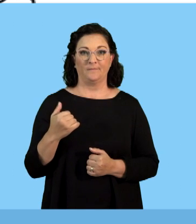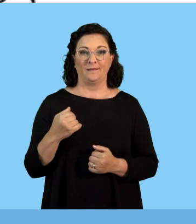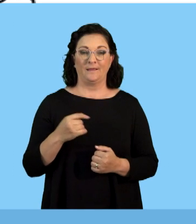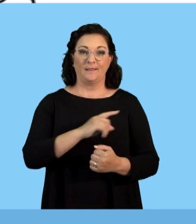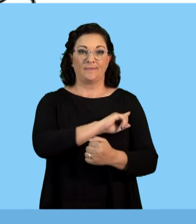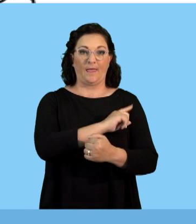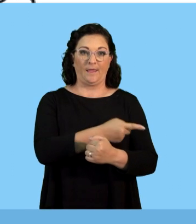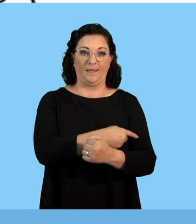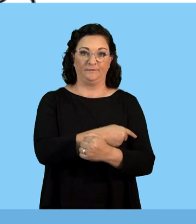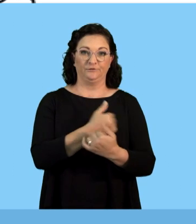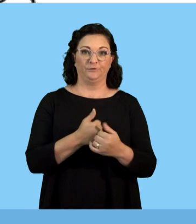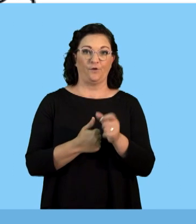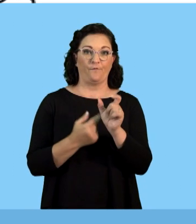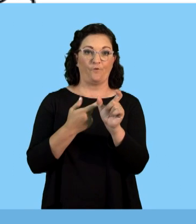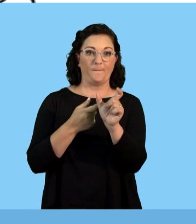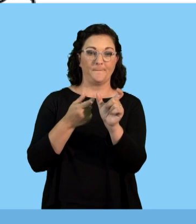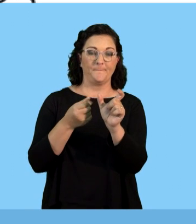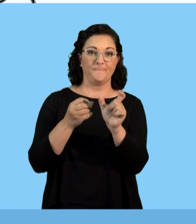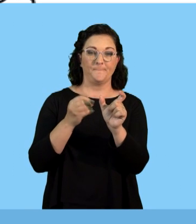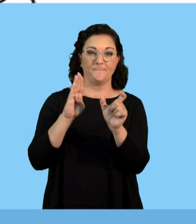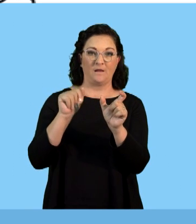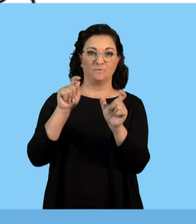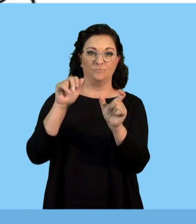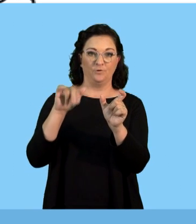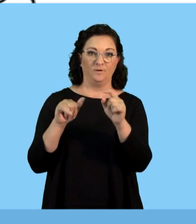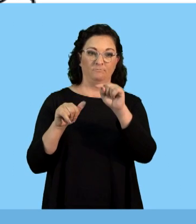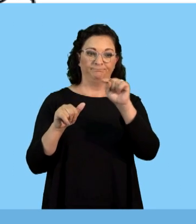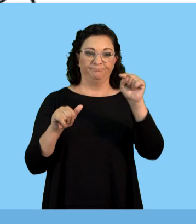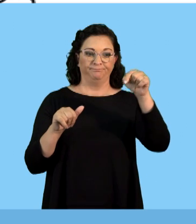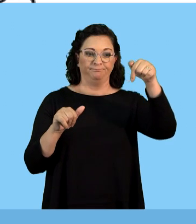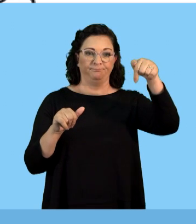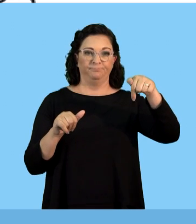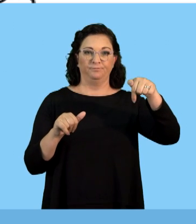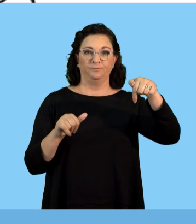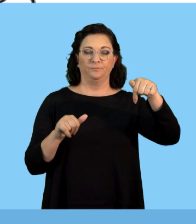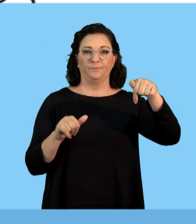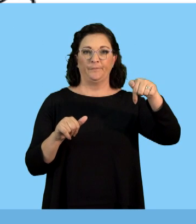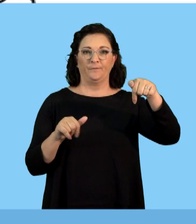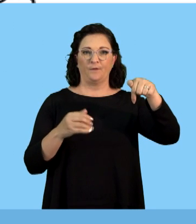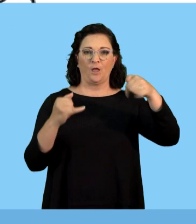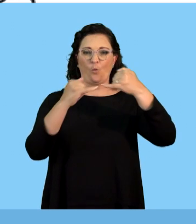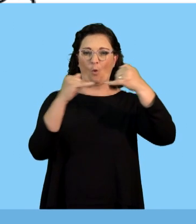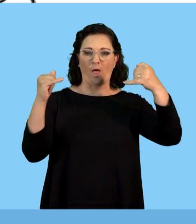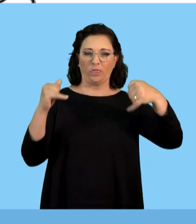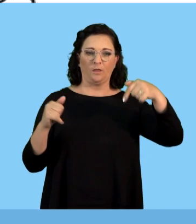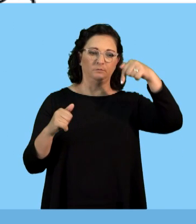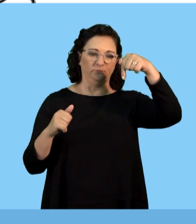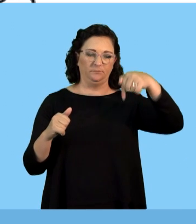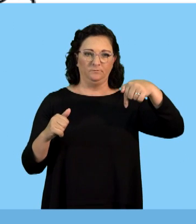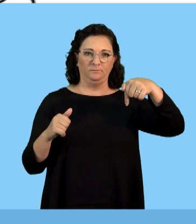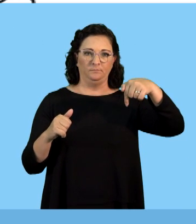or as the energy is supplied by the battery into the current, the electrons or the current will start moving through the